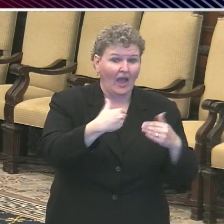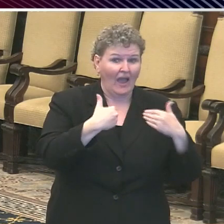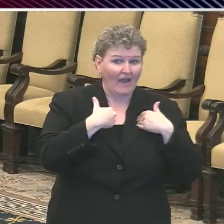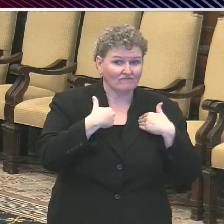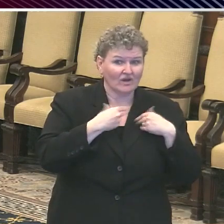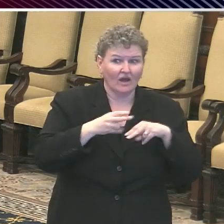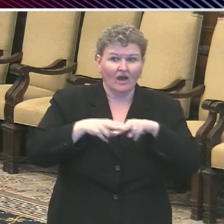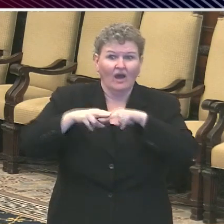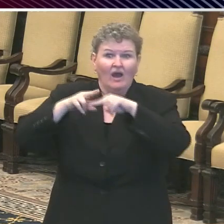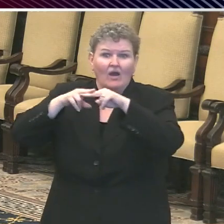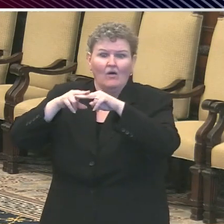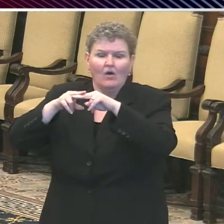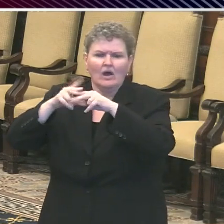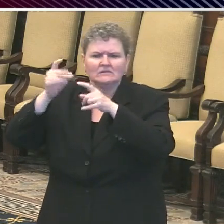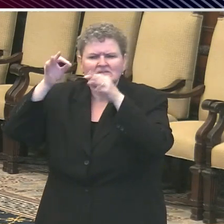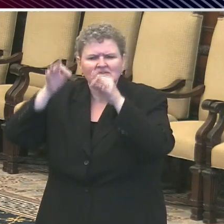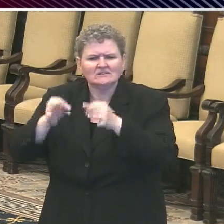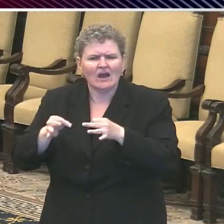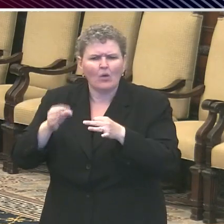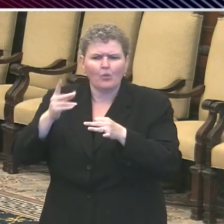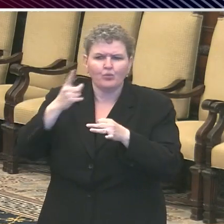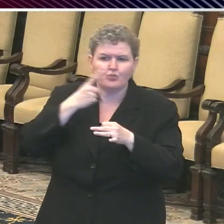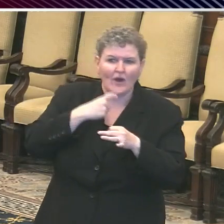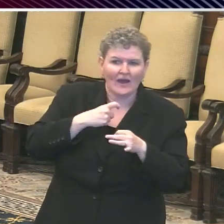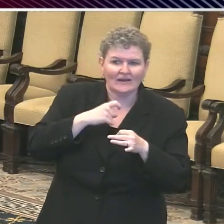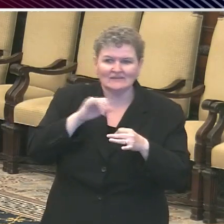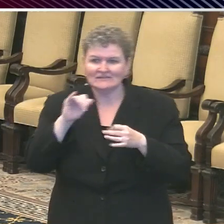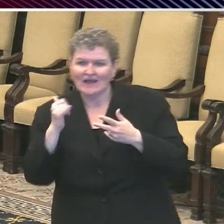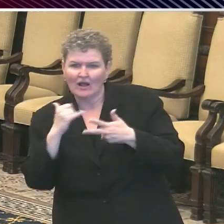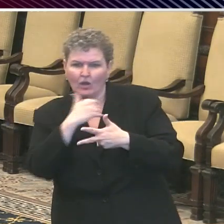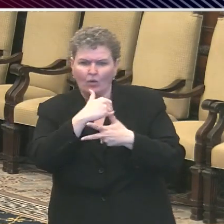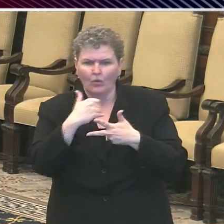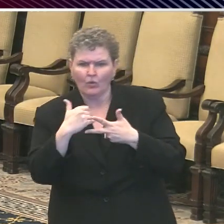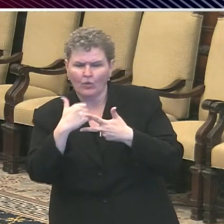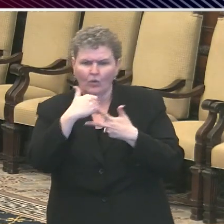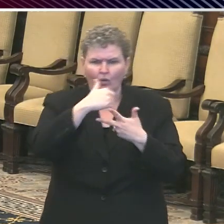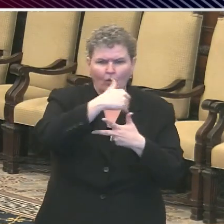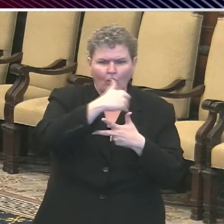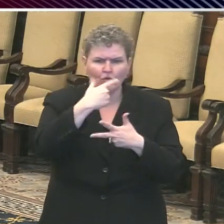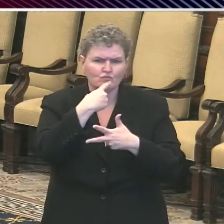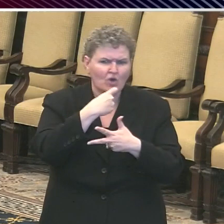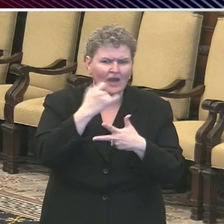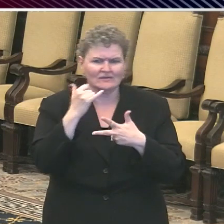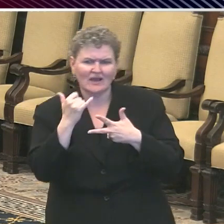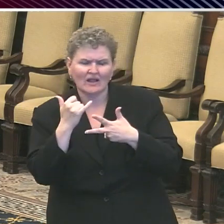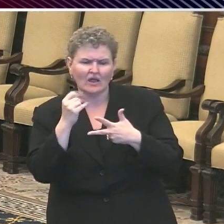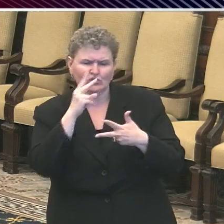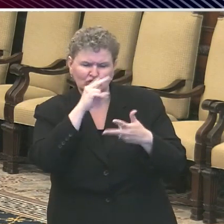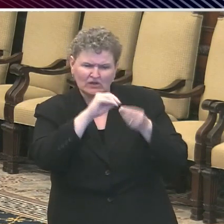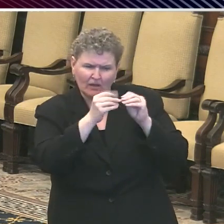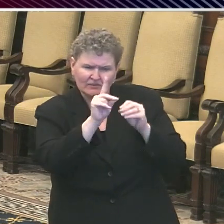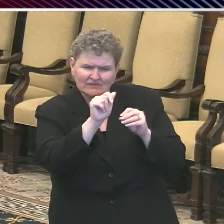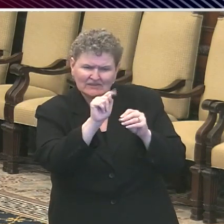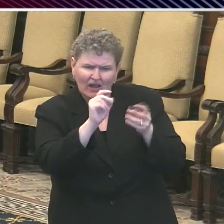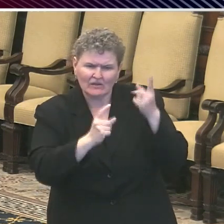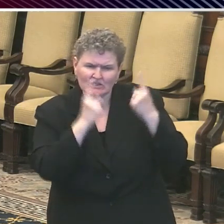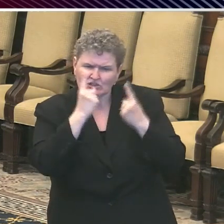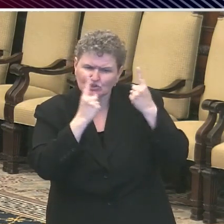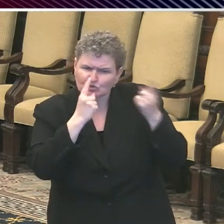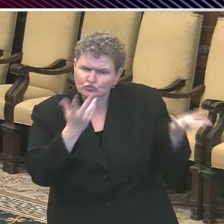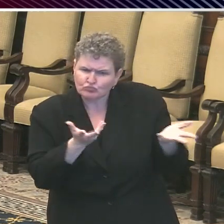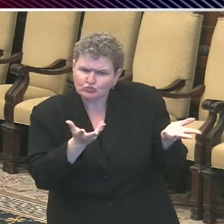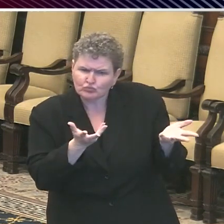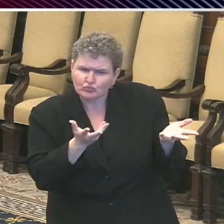to determine whether Philly will be ready for the yellow phase? And are there any metrics you would develop